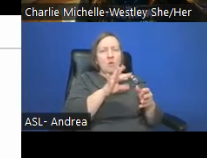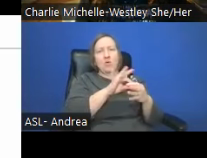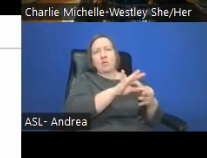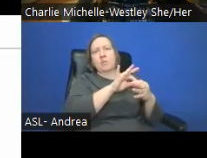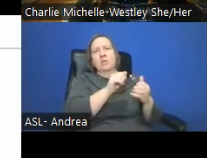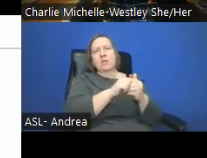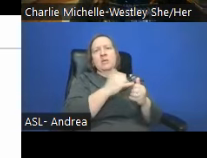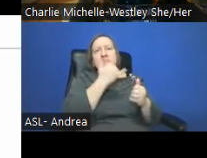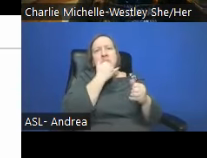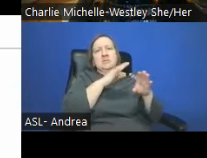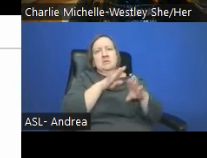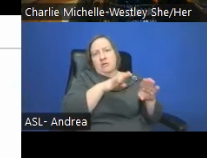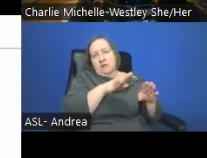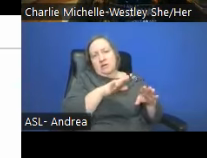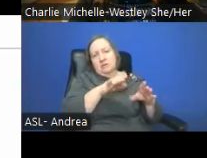misconduct investigation.